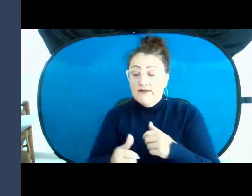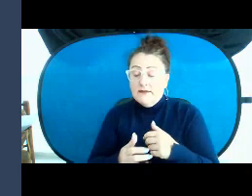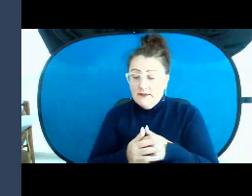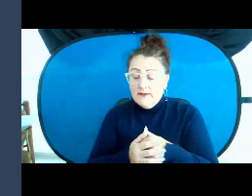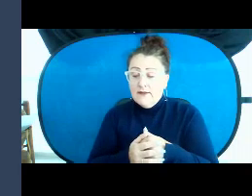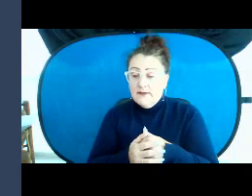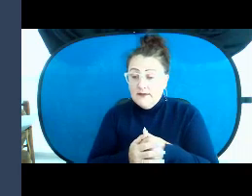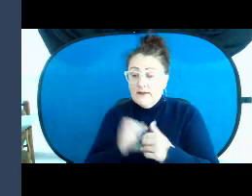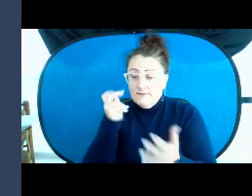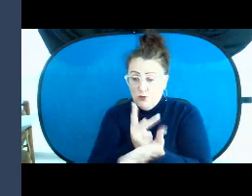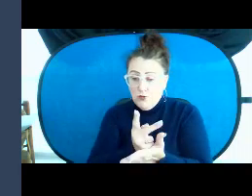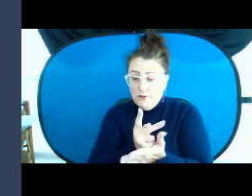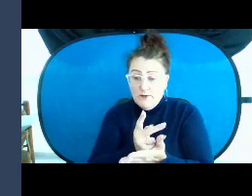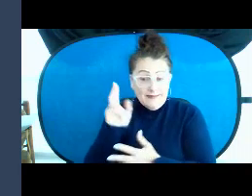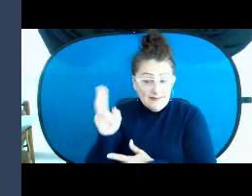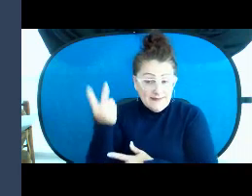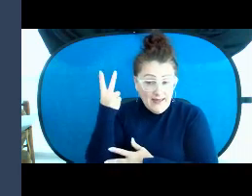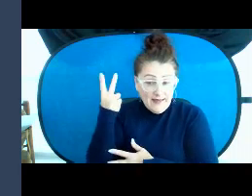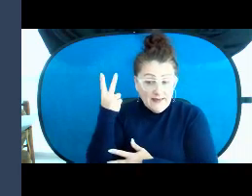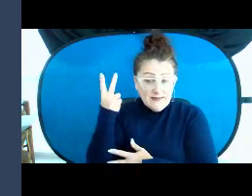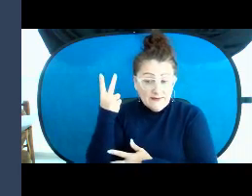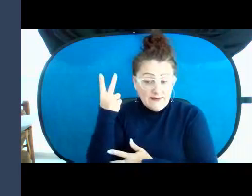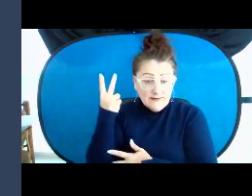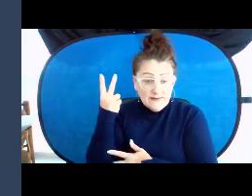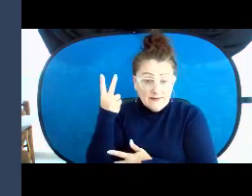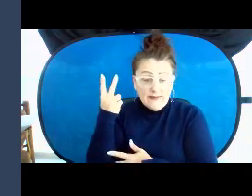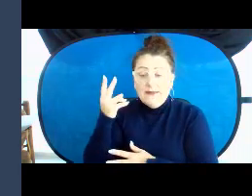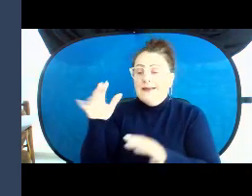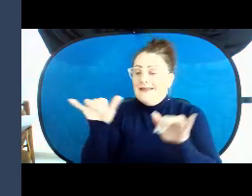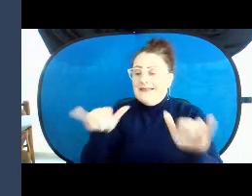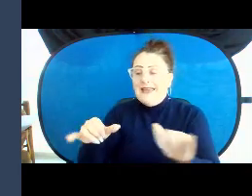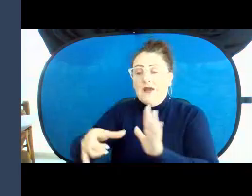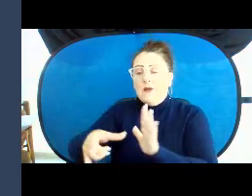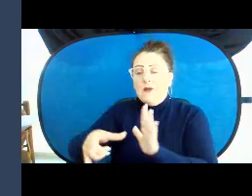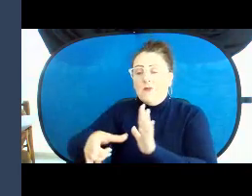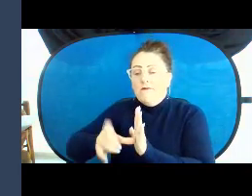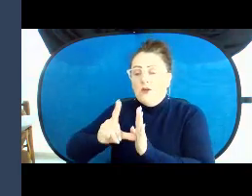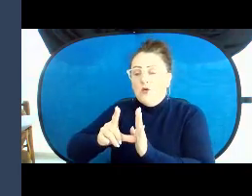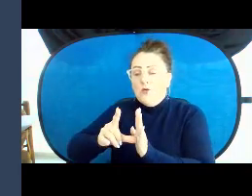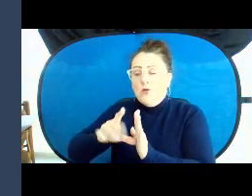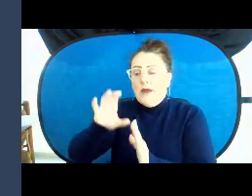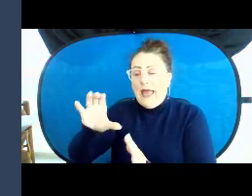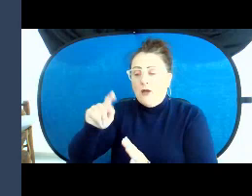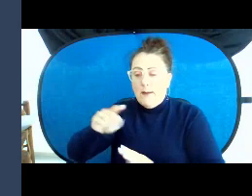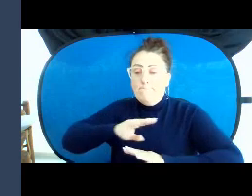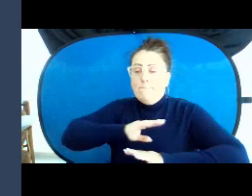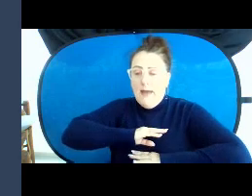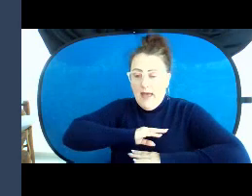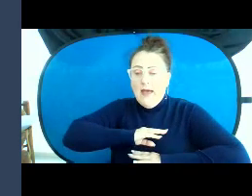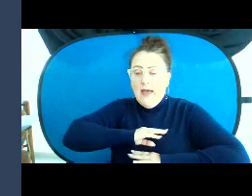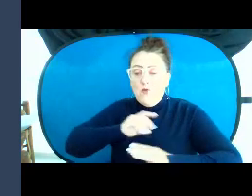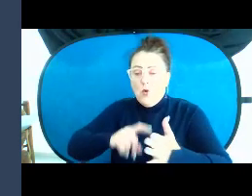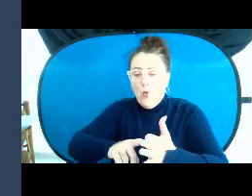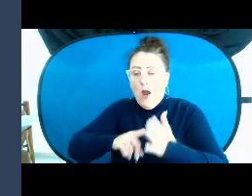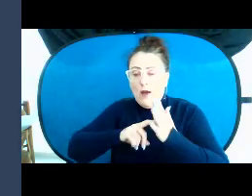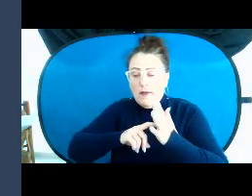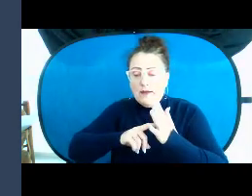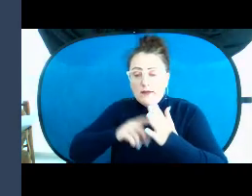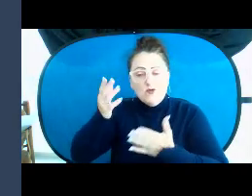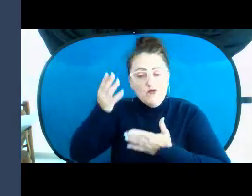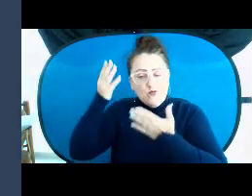we'll take the Oh, second that's right, the parcel. second one, Yep. yes. Thank you. Commission staff has reviewed the proposed Ron and concludes Caltrans has met the statutory requirements and therefore